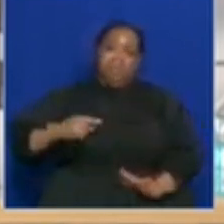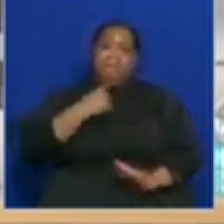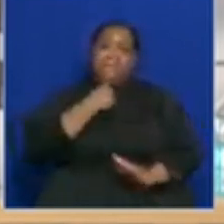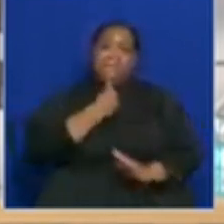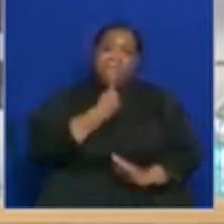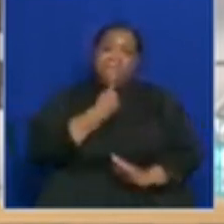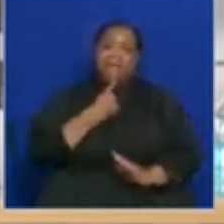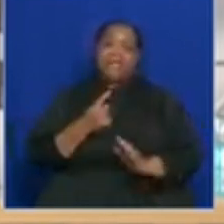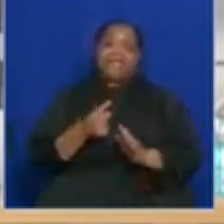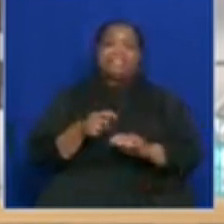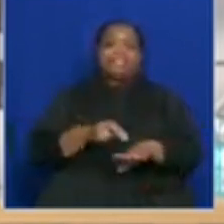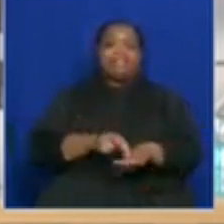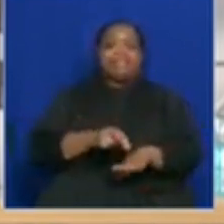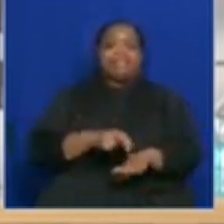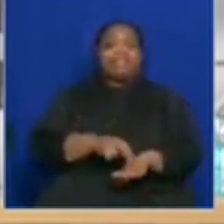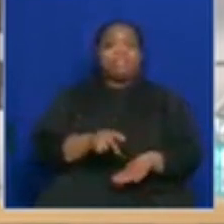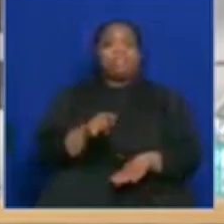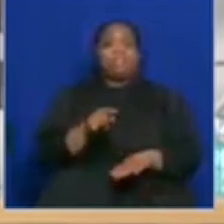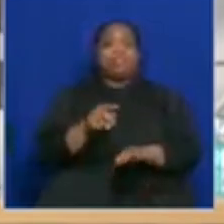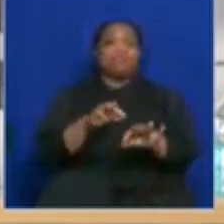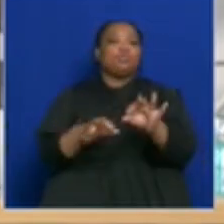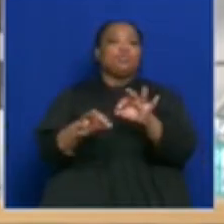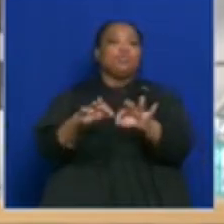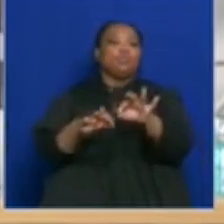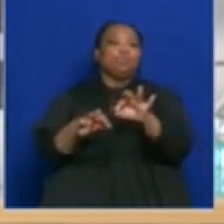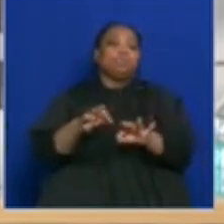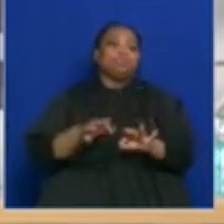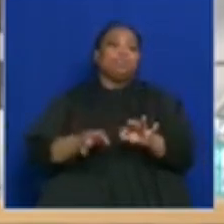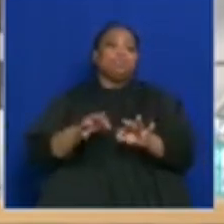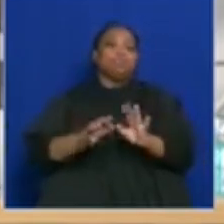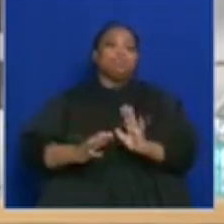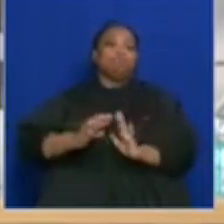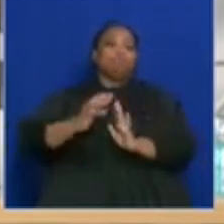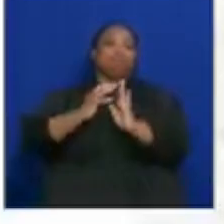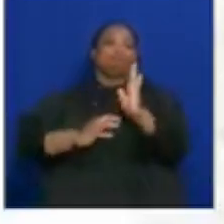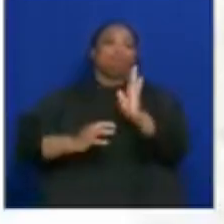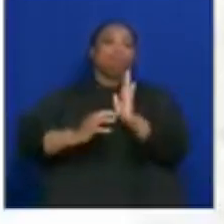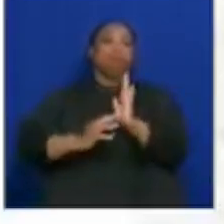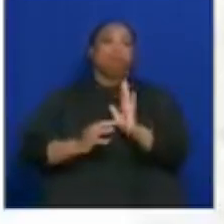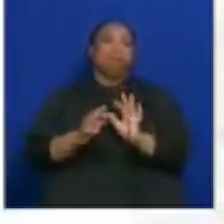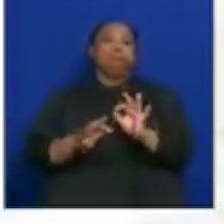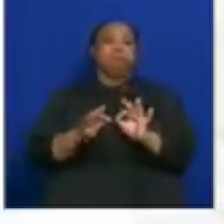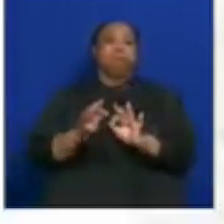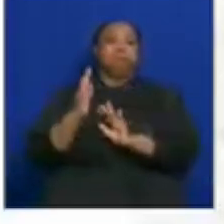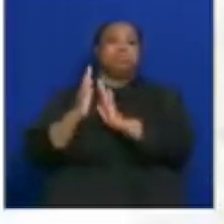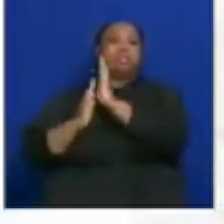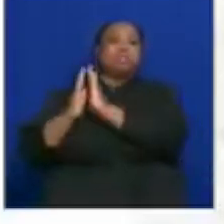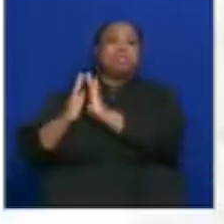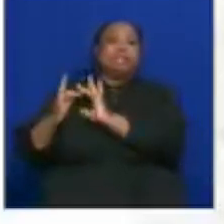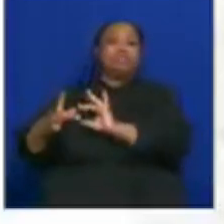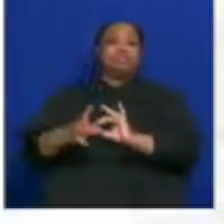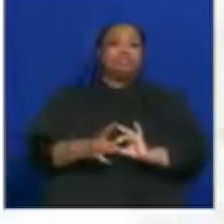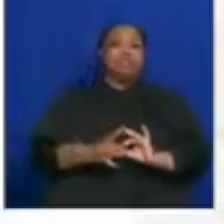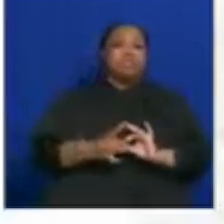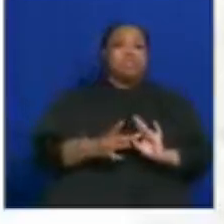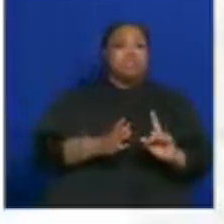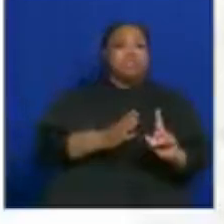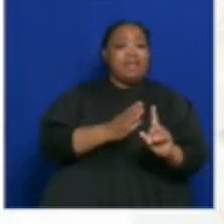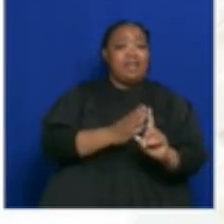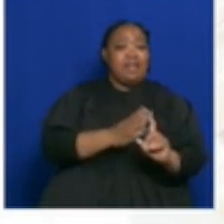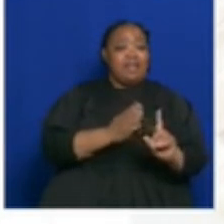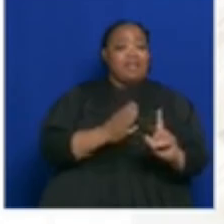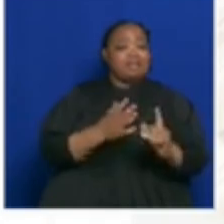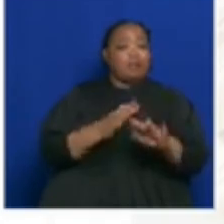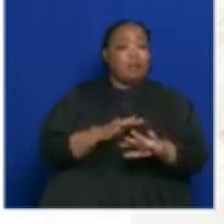to explain or provide an explanation on the history or relationship, whether direct or indirect, with